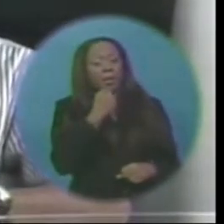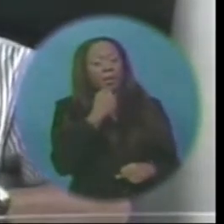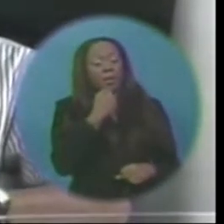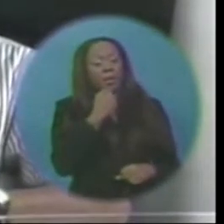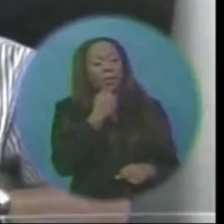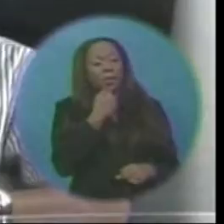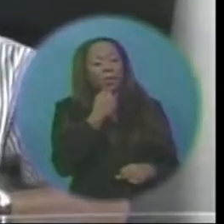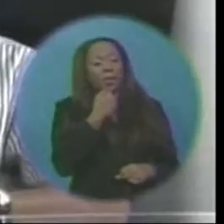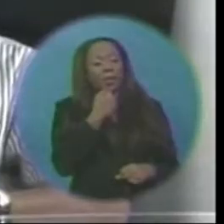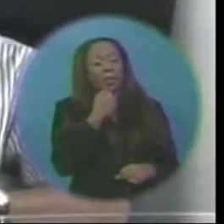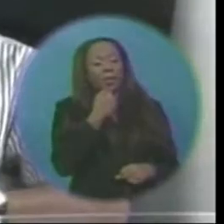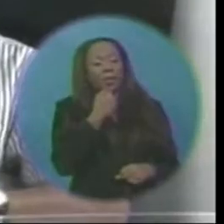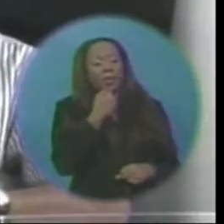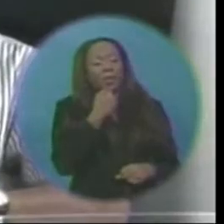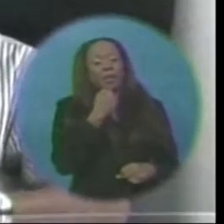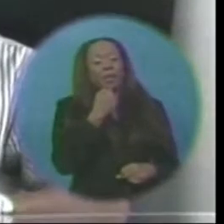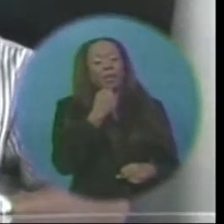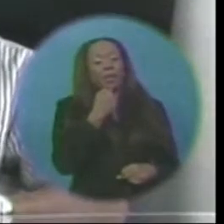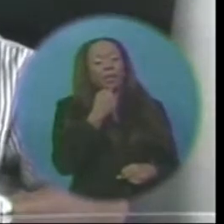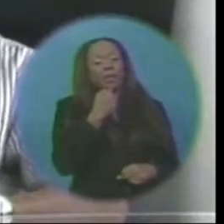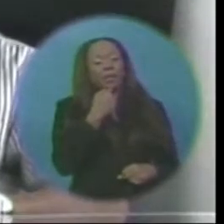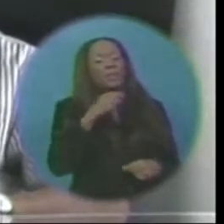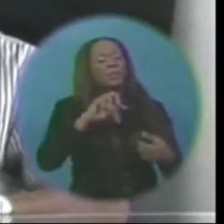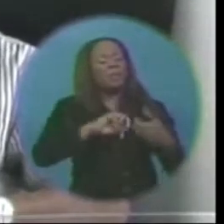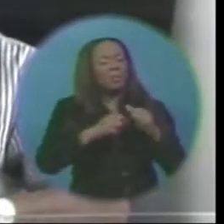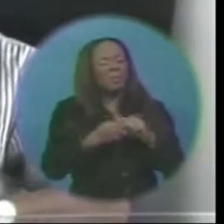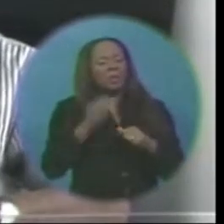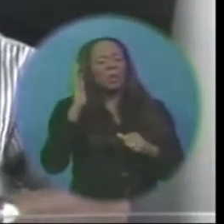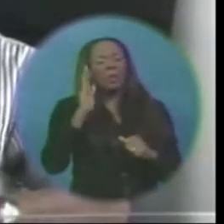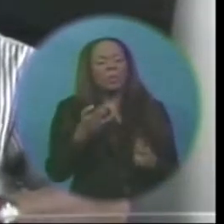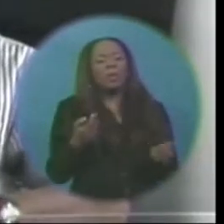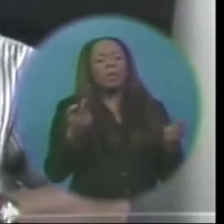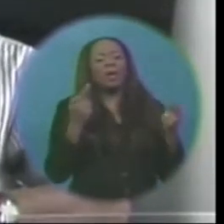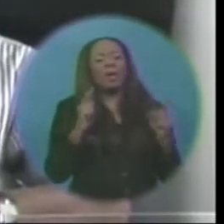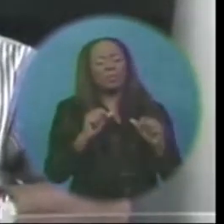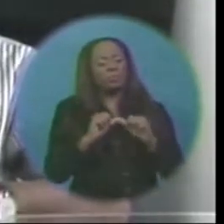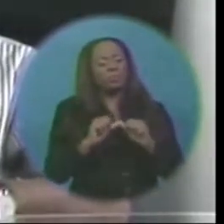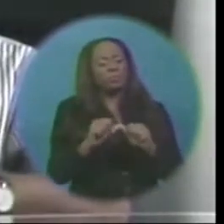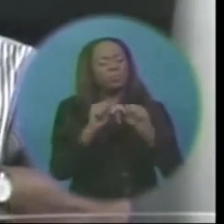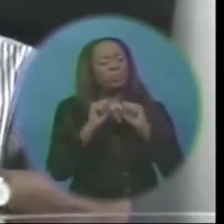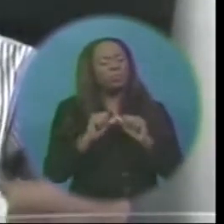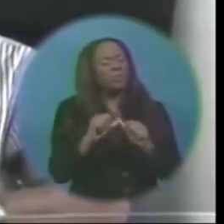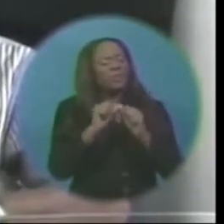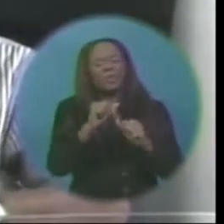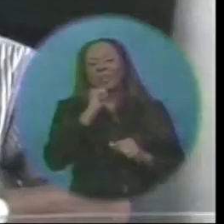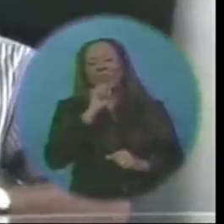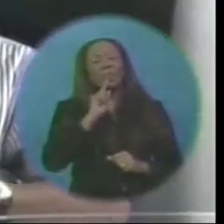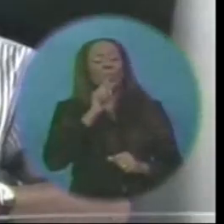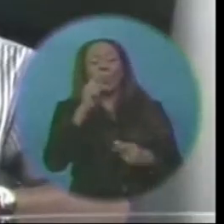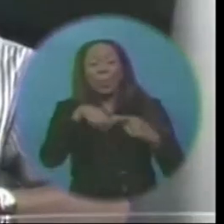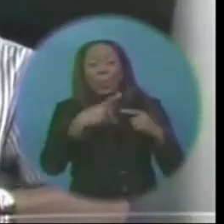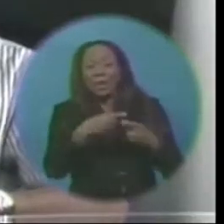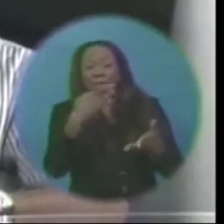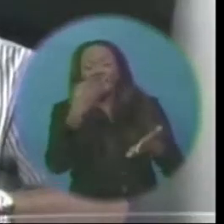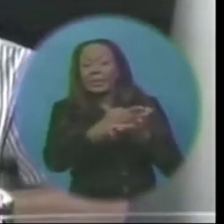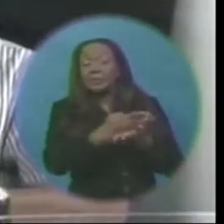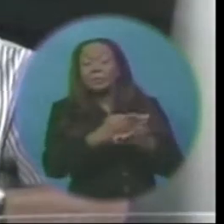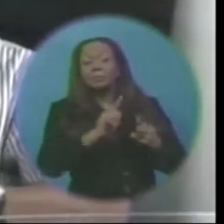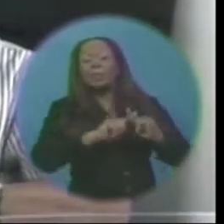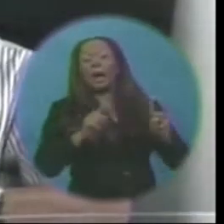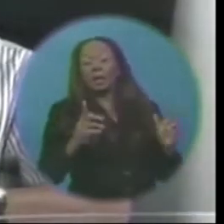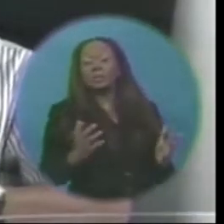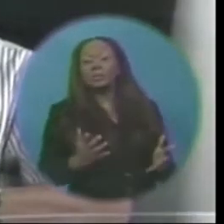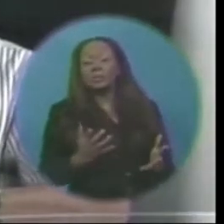a quite while, or for the foreseeable future. They haven't given us a date when they can contain it. However, with respect